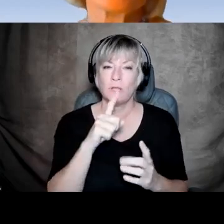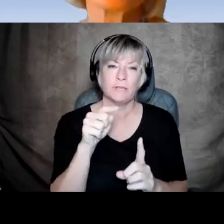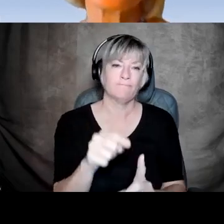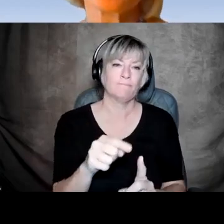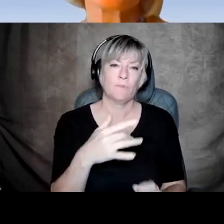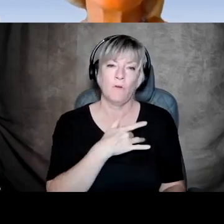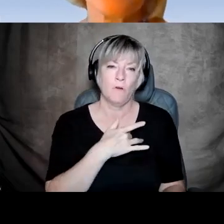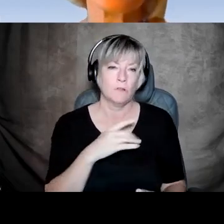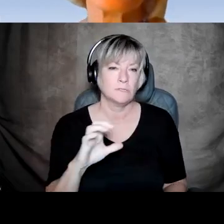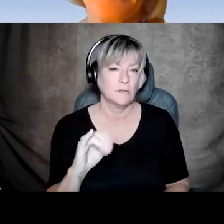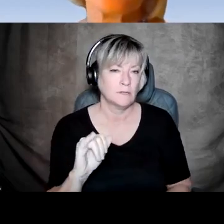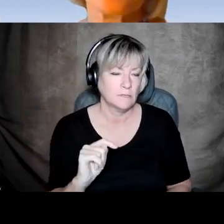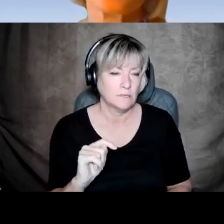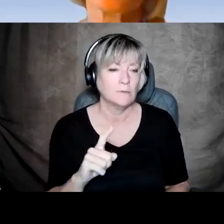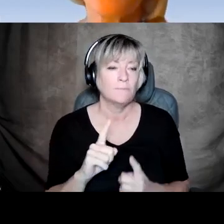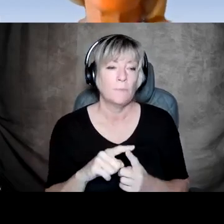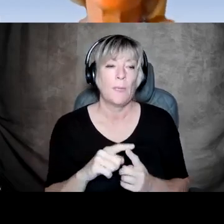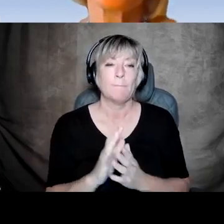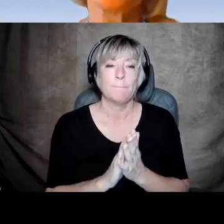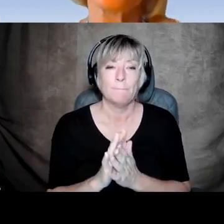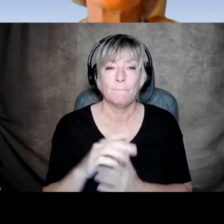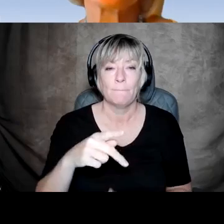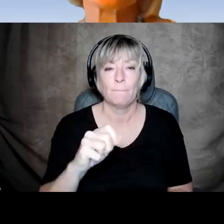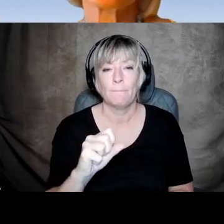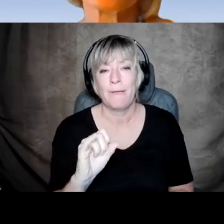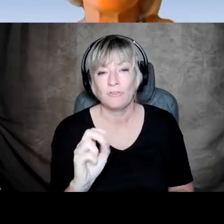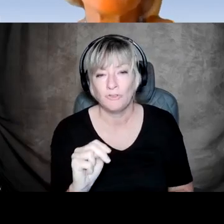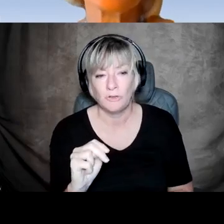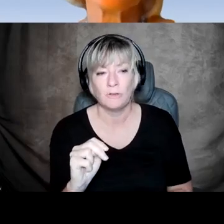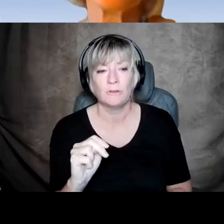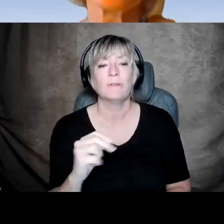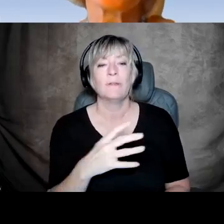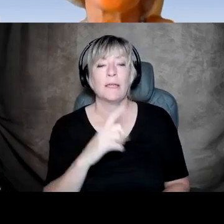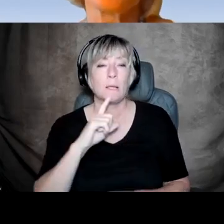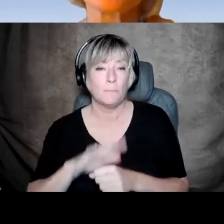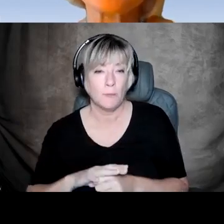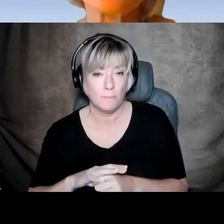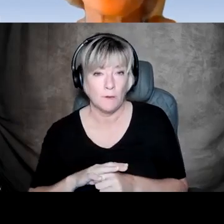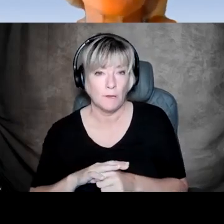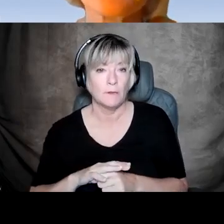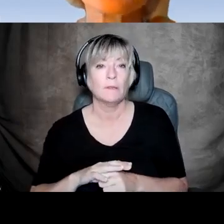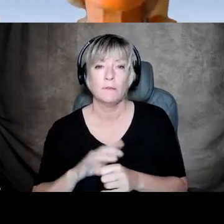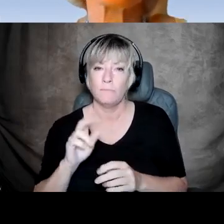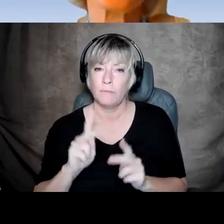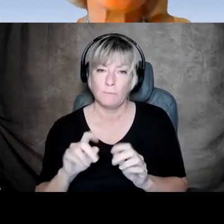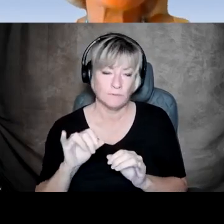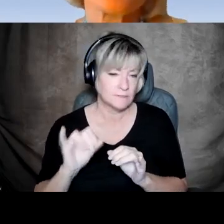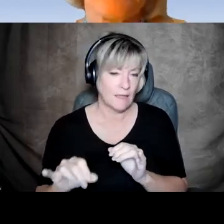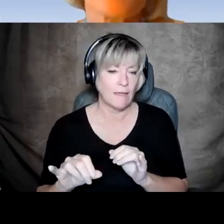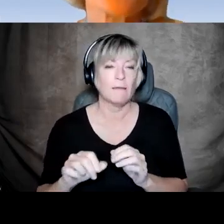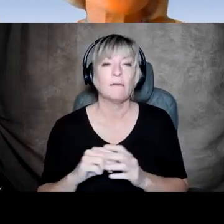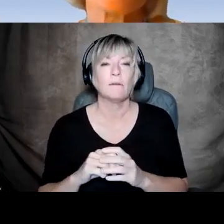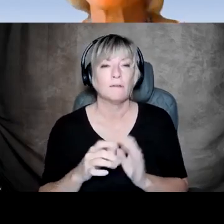CIT. It really is about the passion, and with passion is usually the commitment that people will stay with this. It's of course